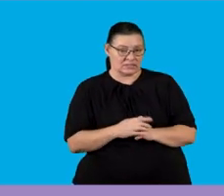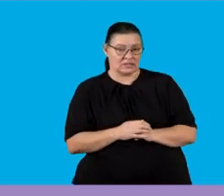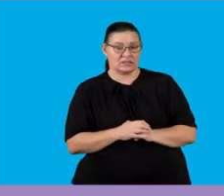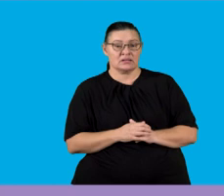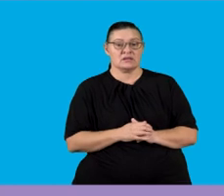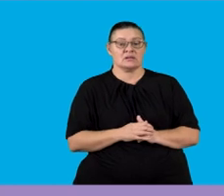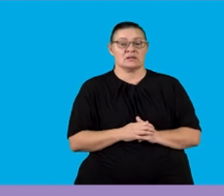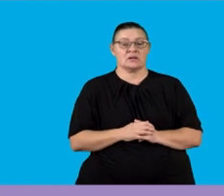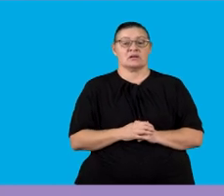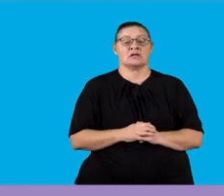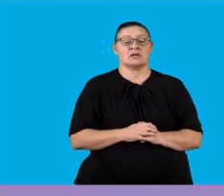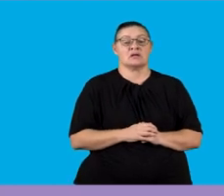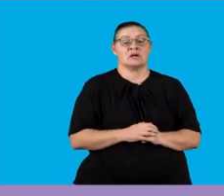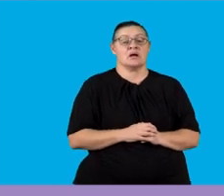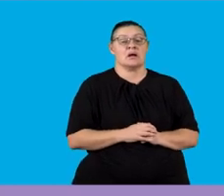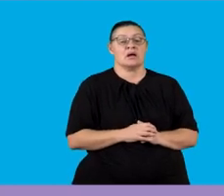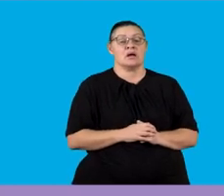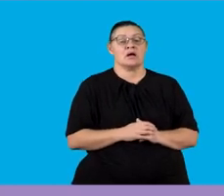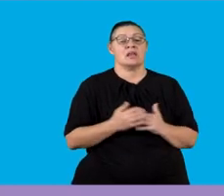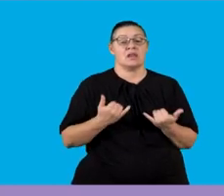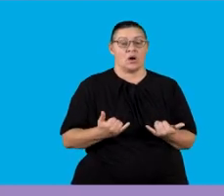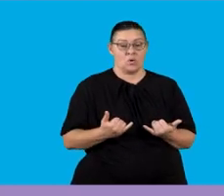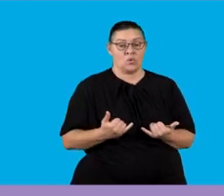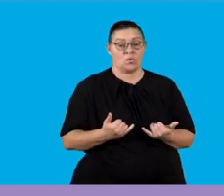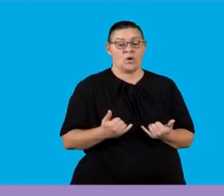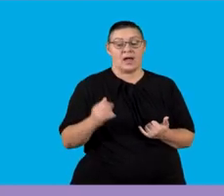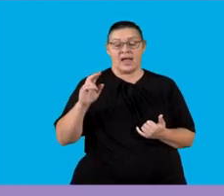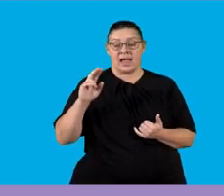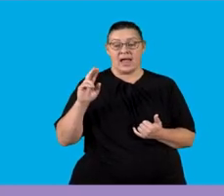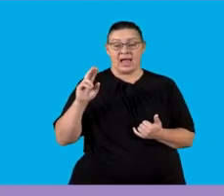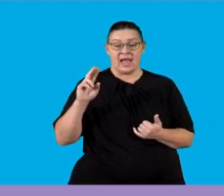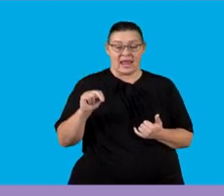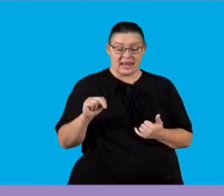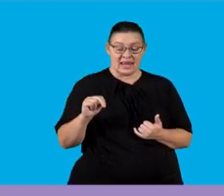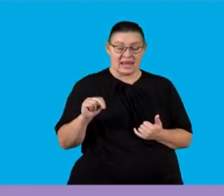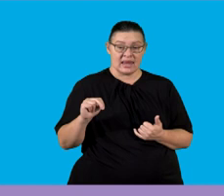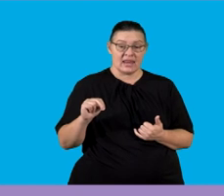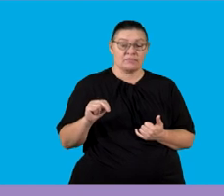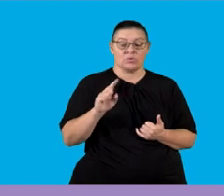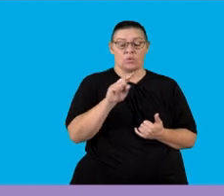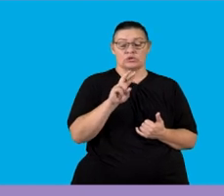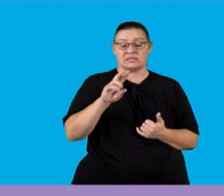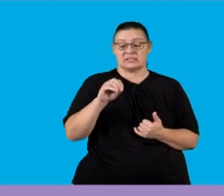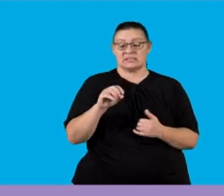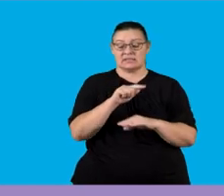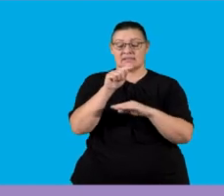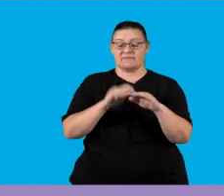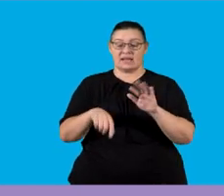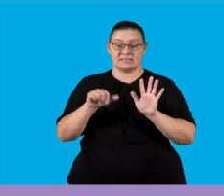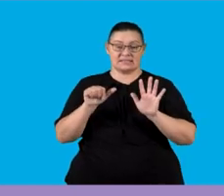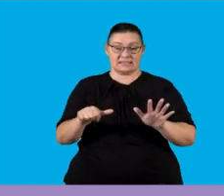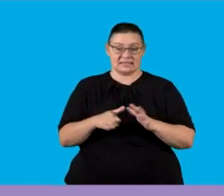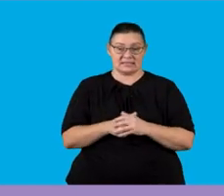by 6, or how many 6s do we find in 120? And of course, our answer there is going to